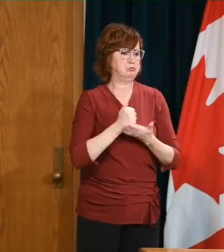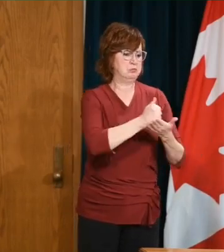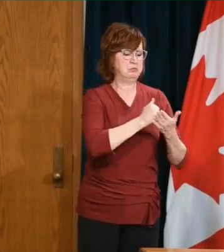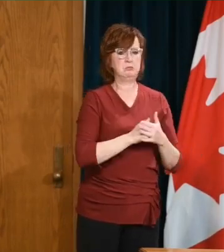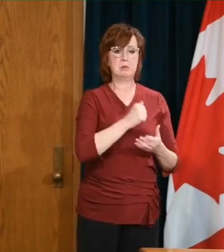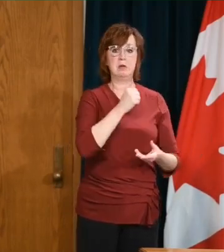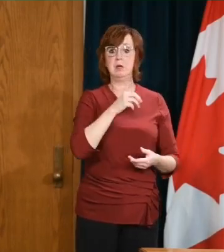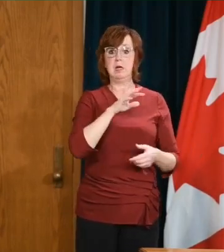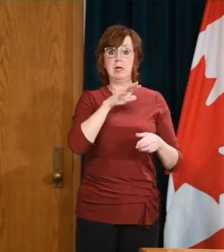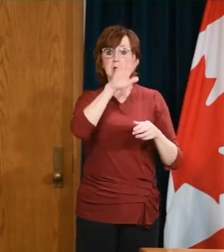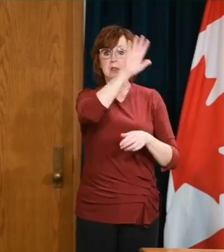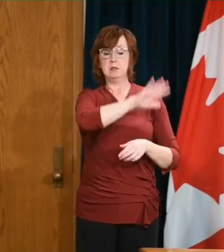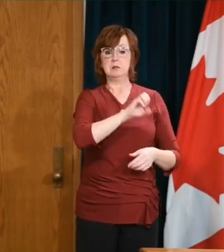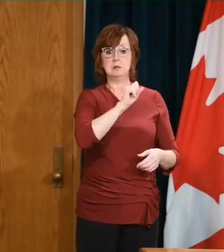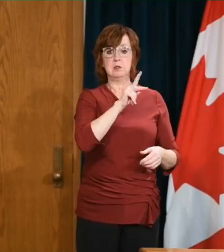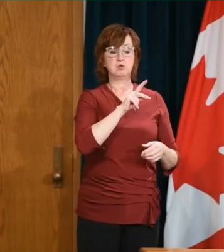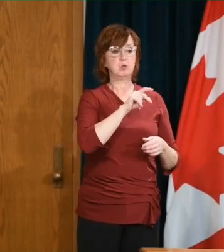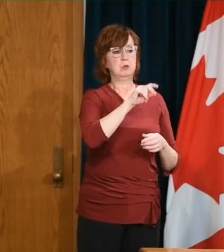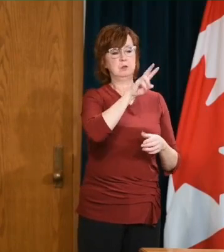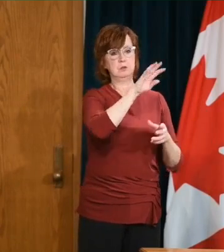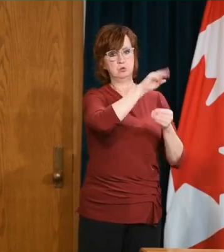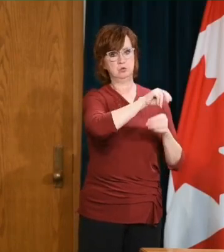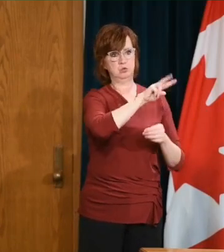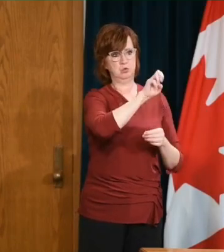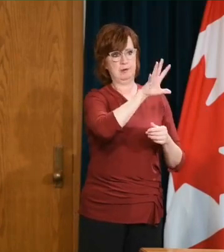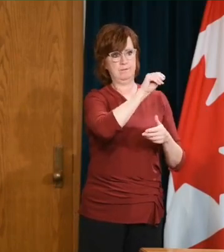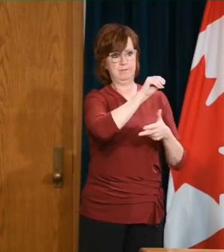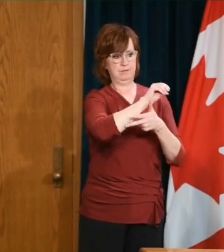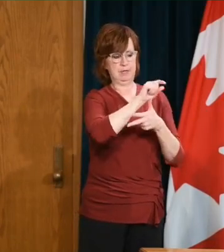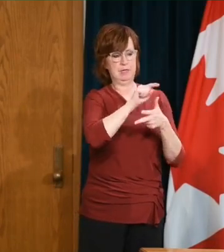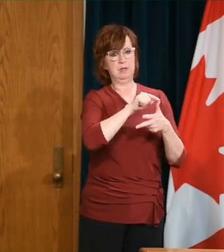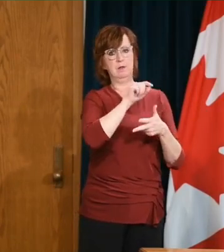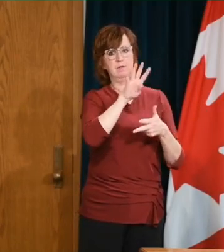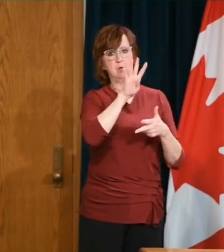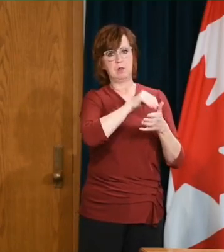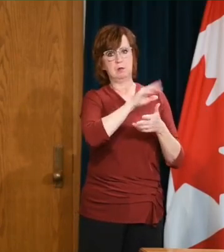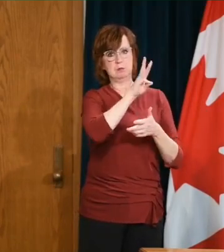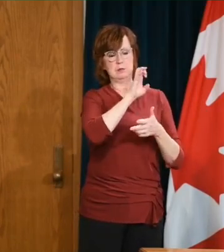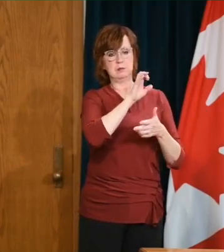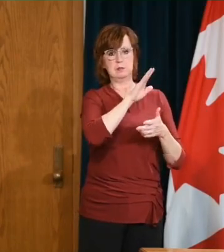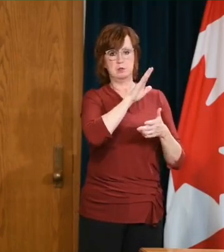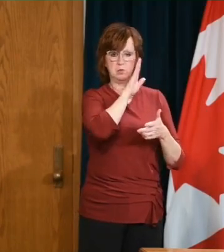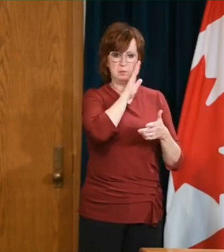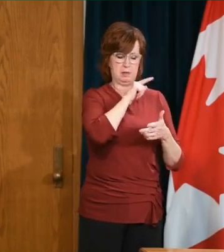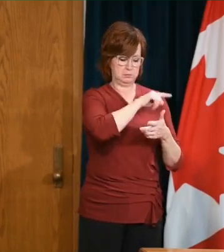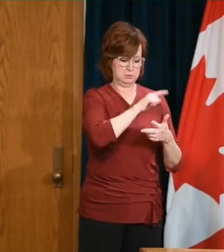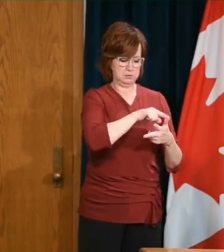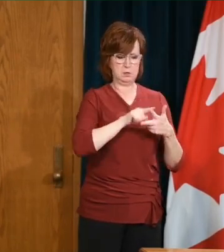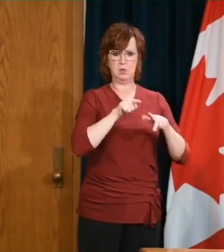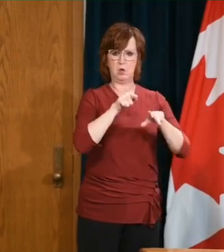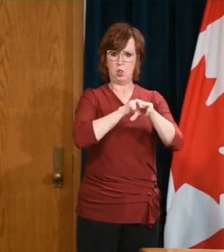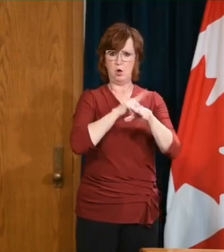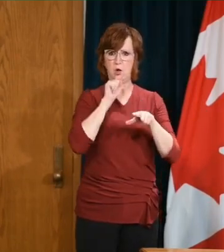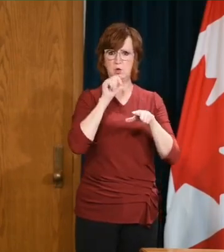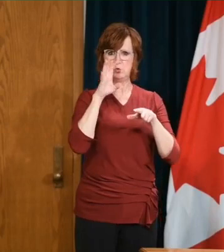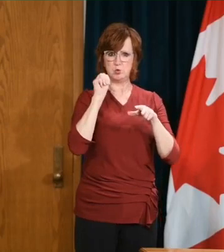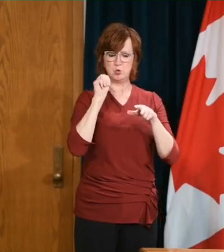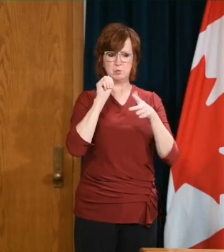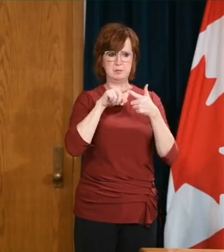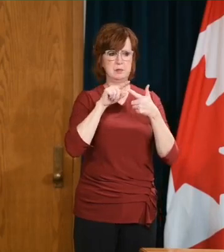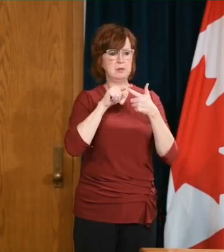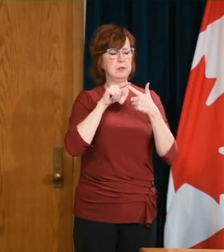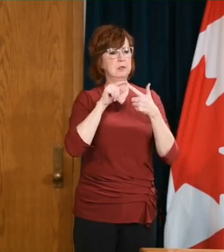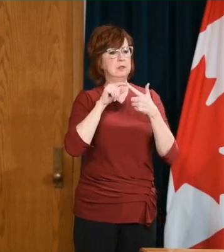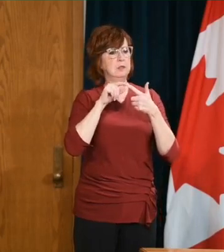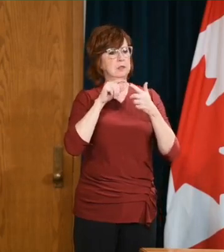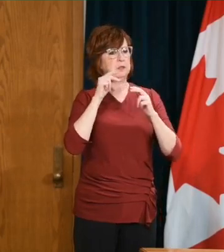with about 4,600 beds. Then there are long-term care facilities, which are about 151 facilities with about 8,800